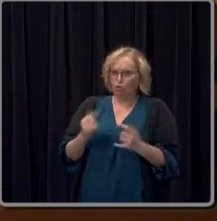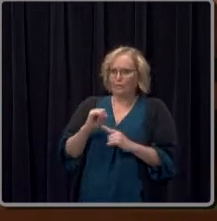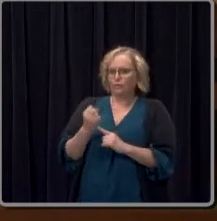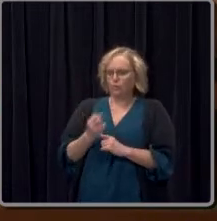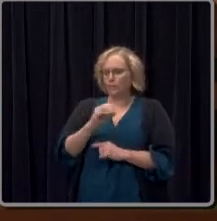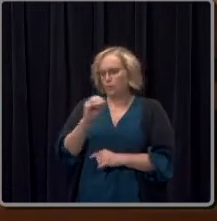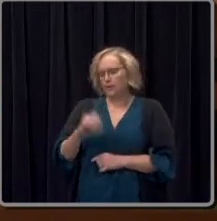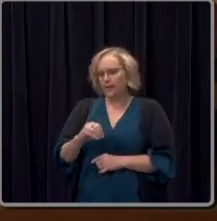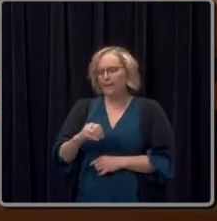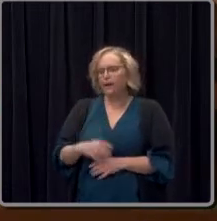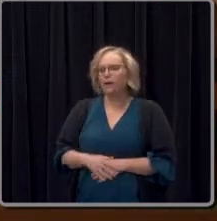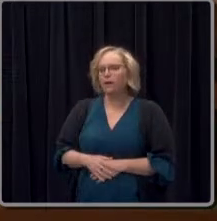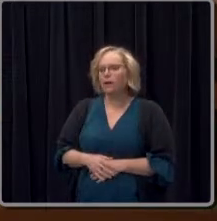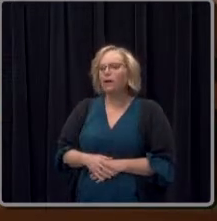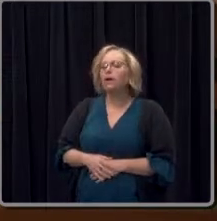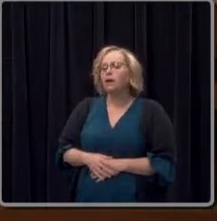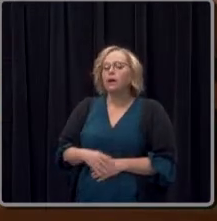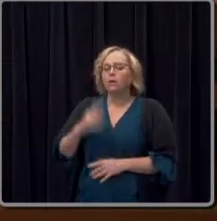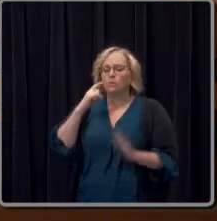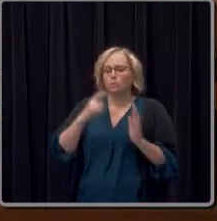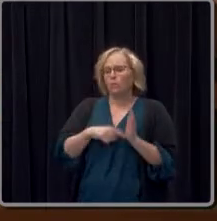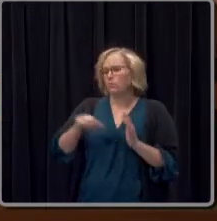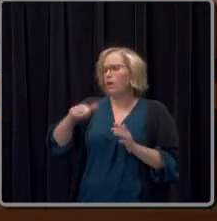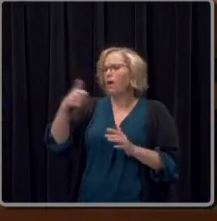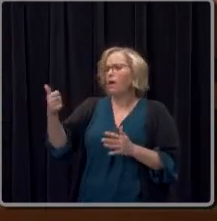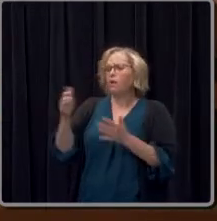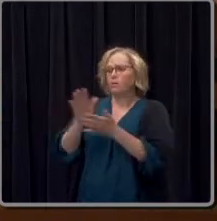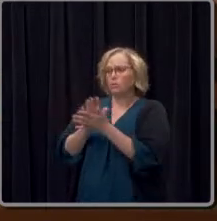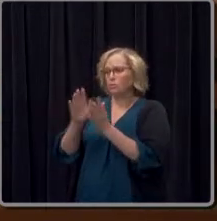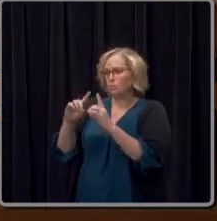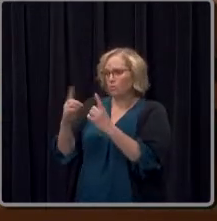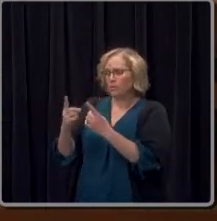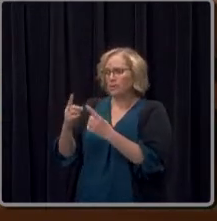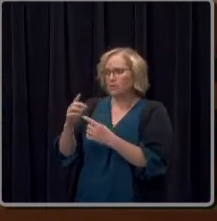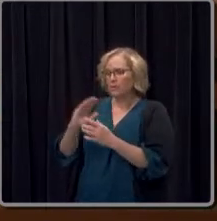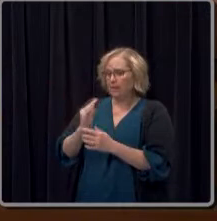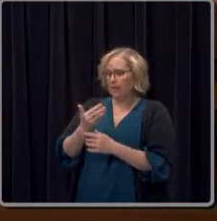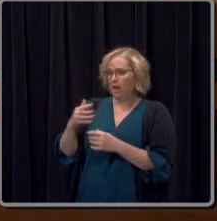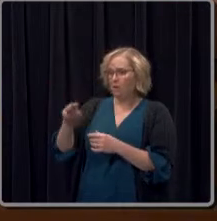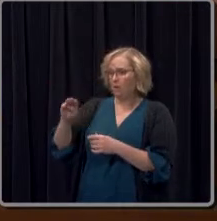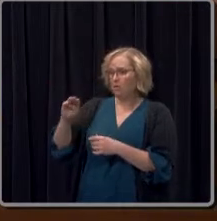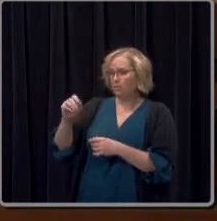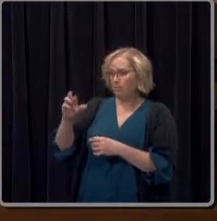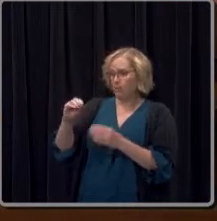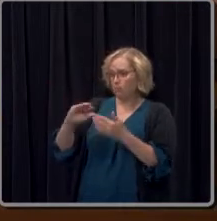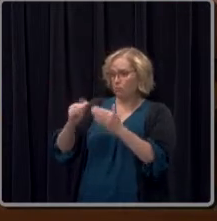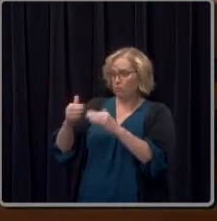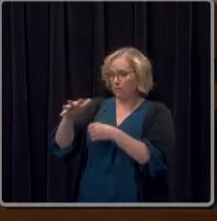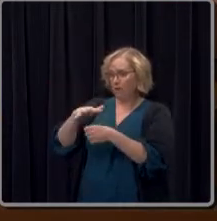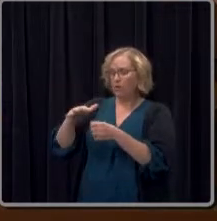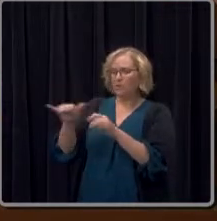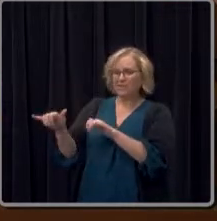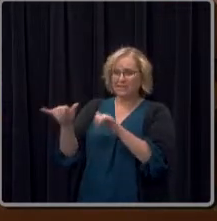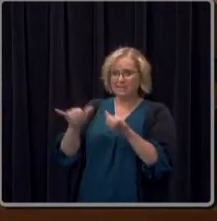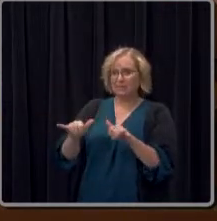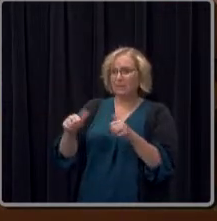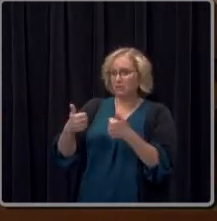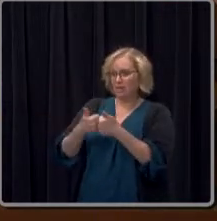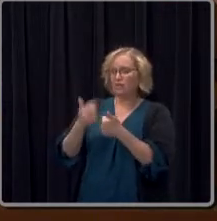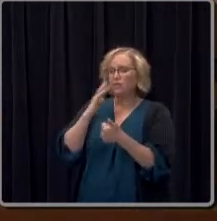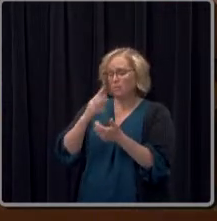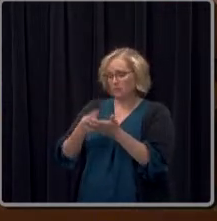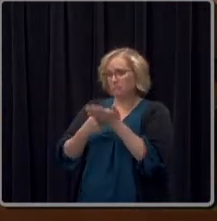Olathe. You're going to see another school district in the metro area with very similar challenges that they'll be sharing at a board meeting next